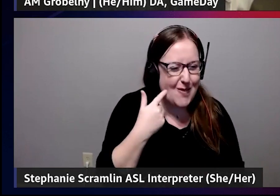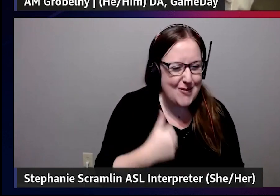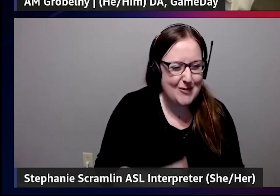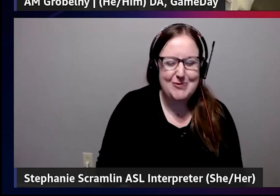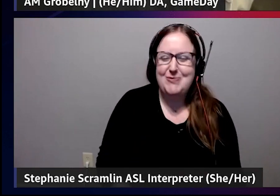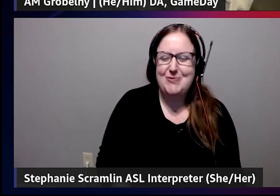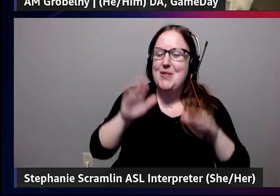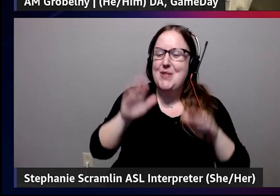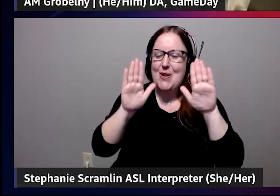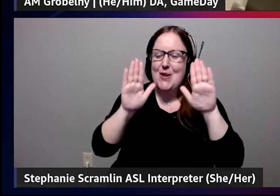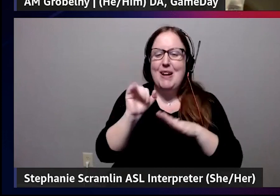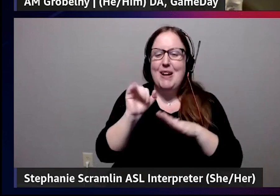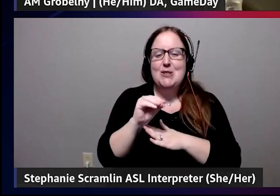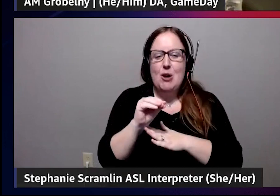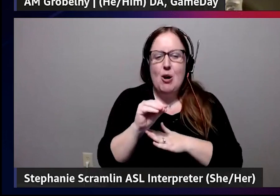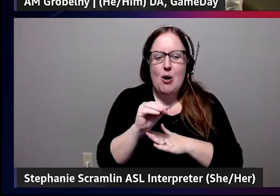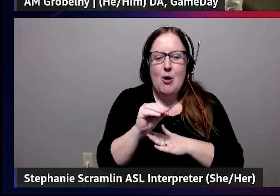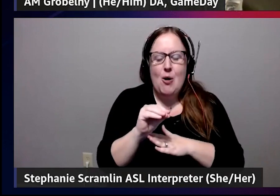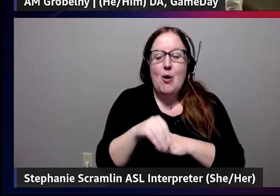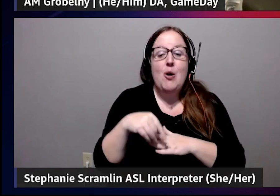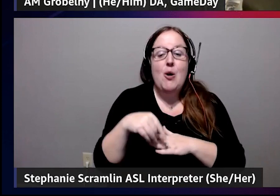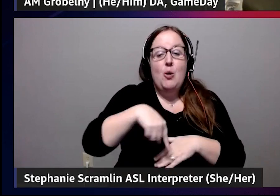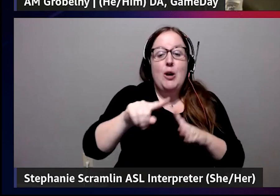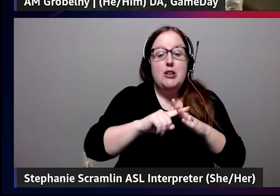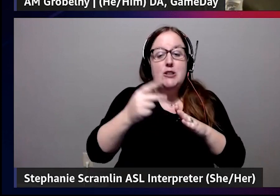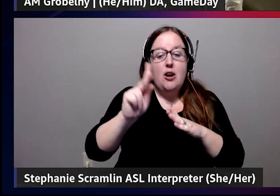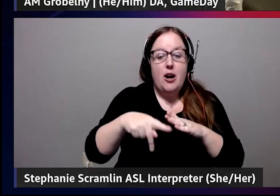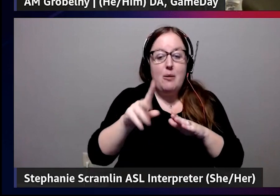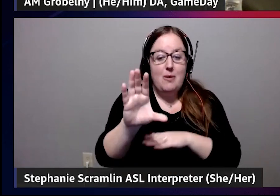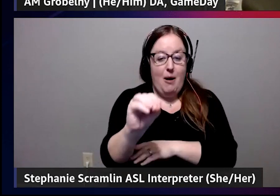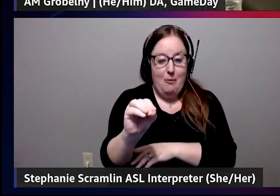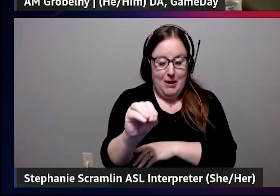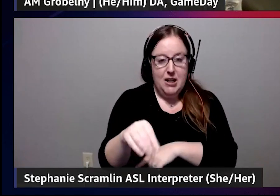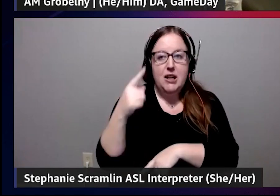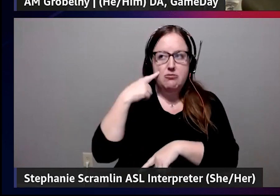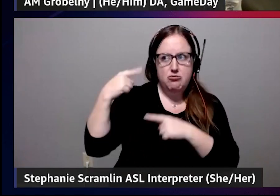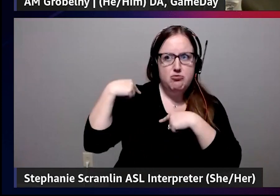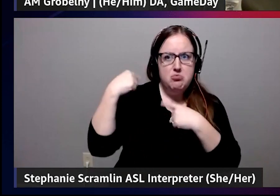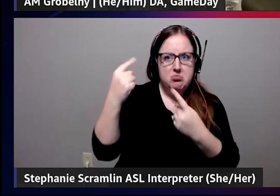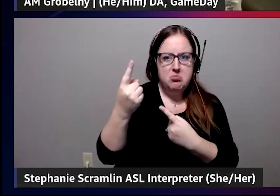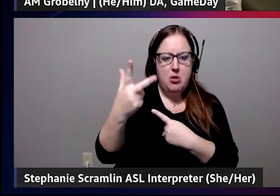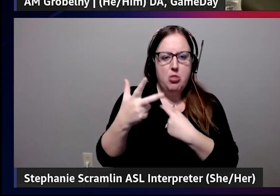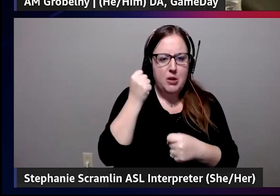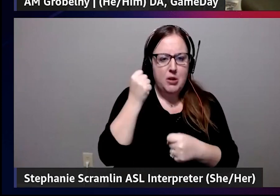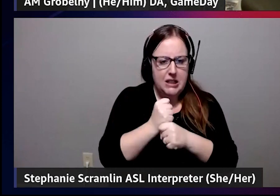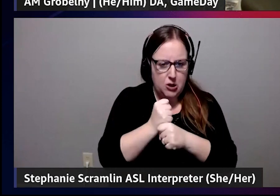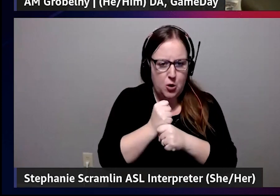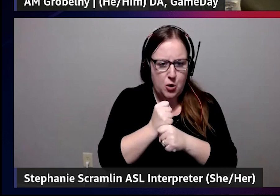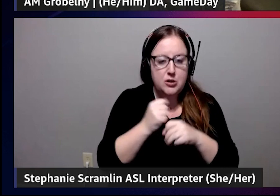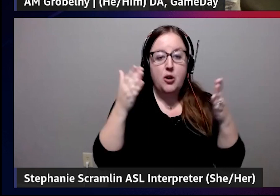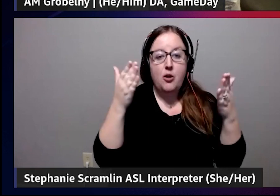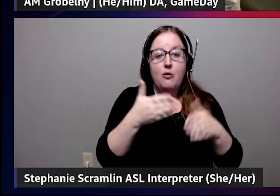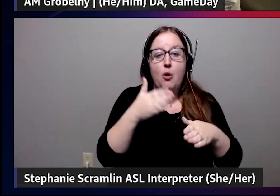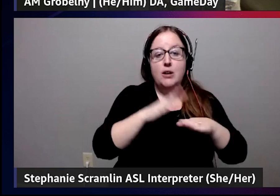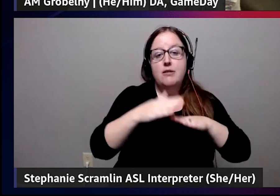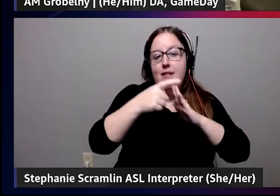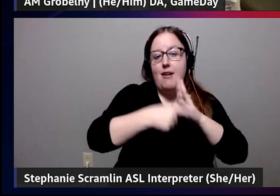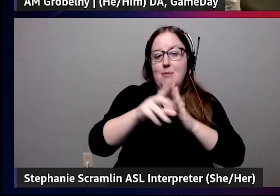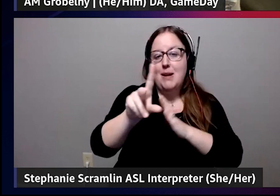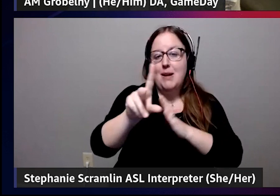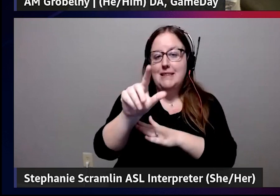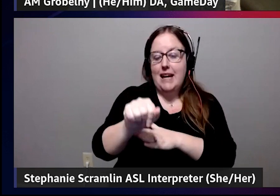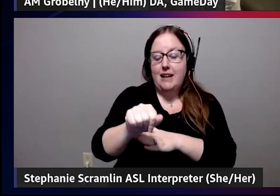Great. So we are a startup. We've been around for about 3 years. We focus on automated data discovery